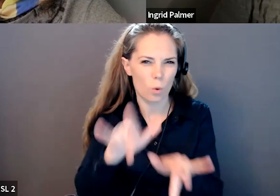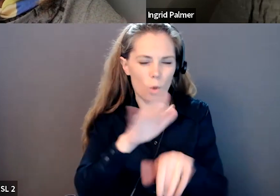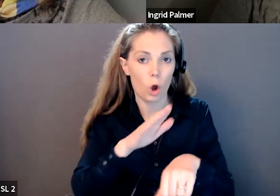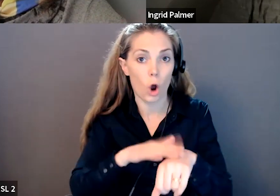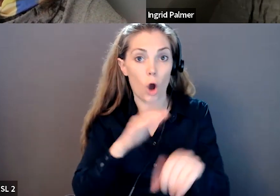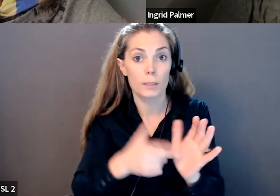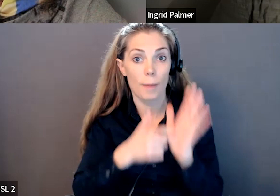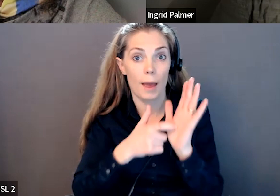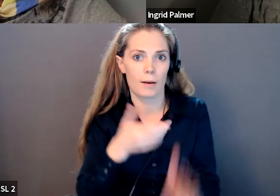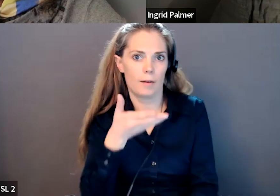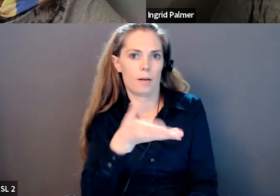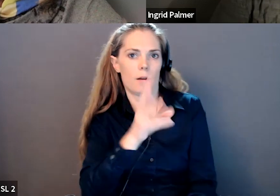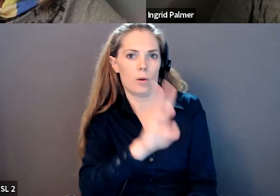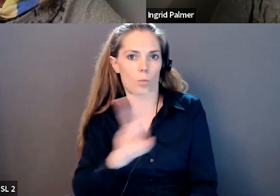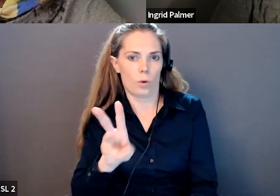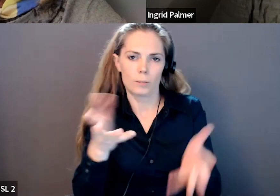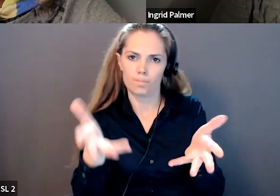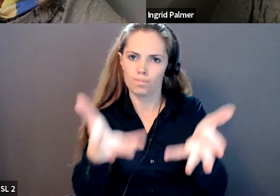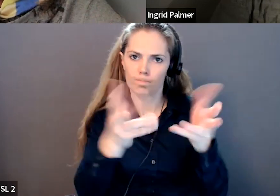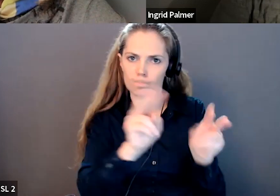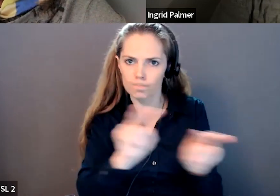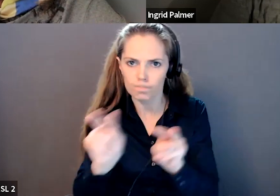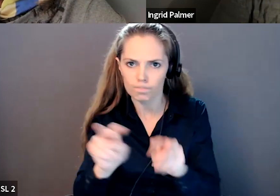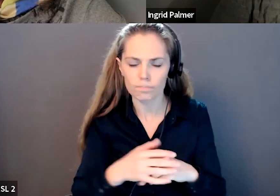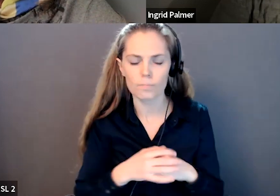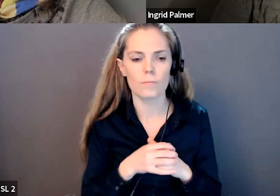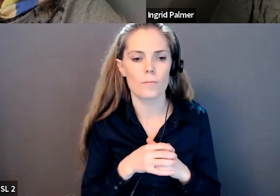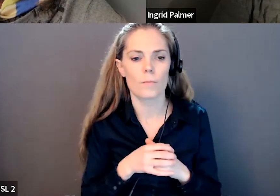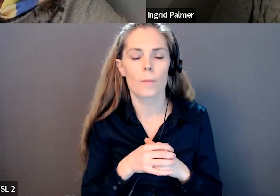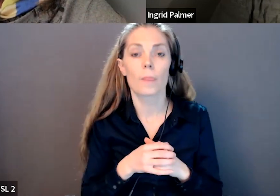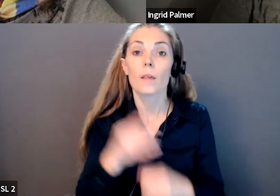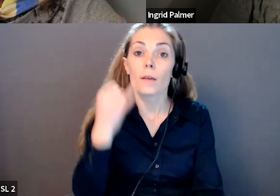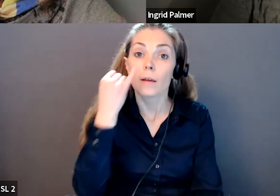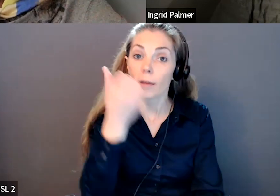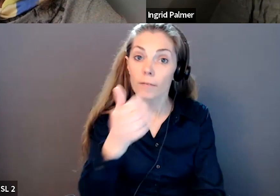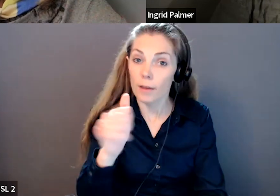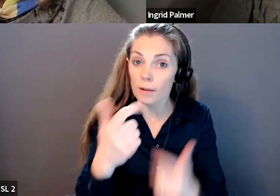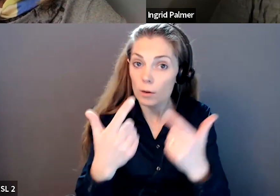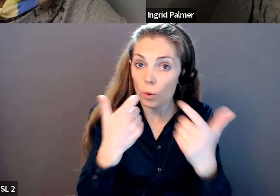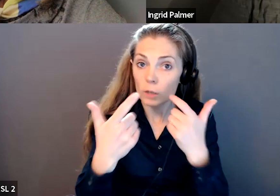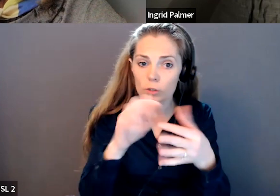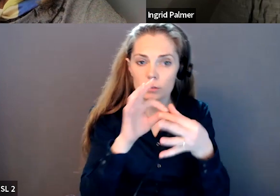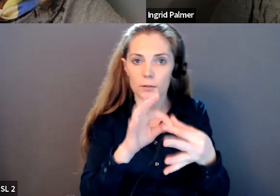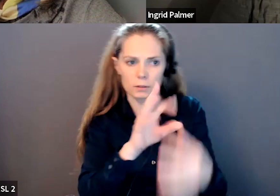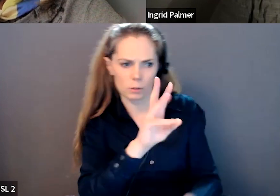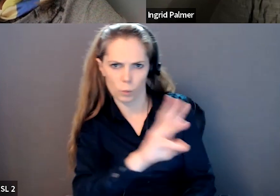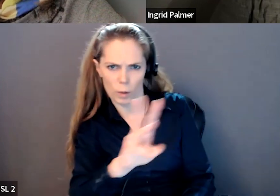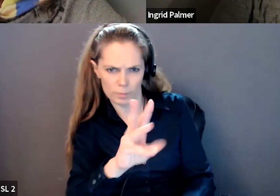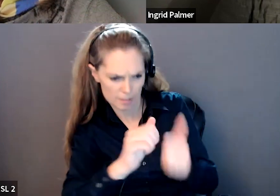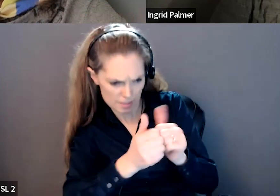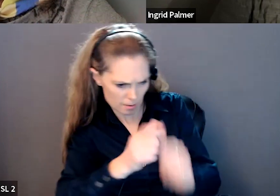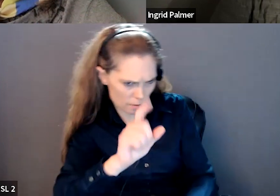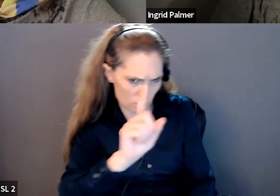those. For common tech questions about navigating the conference website and participating in the conference